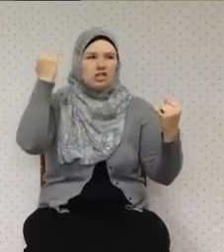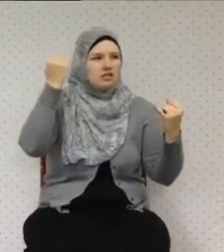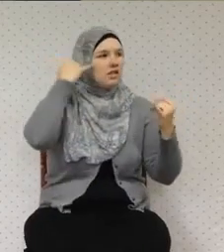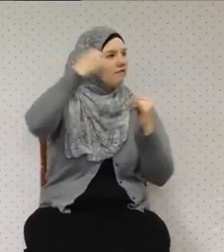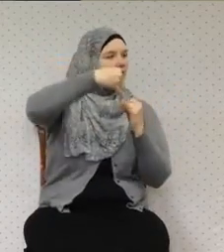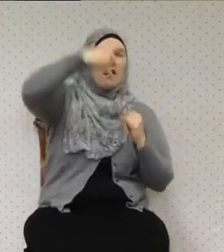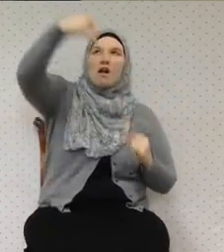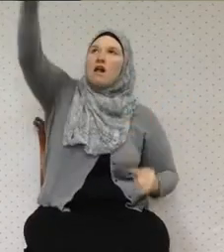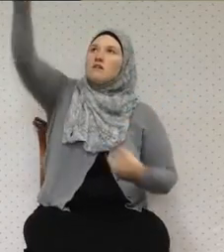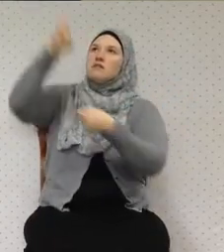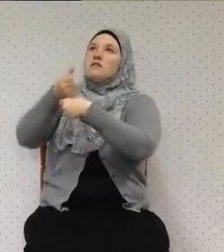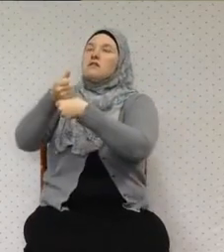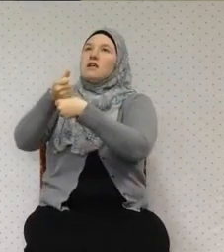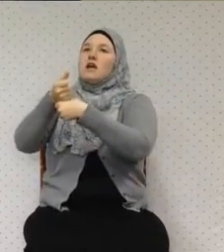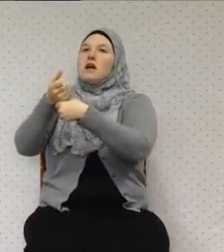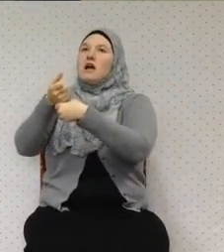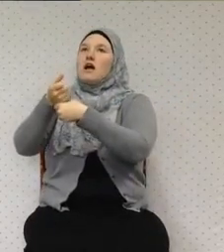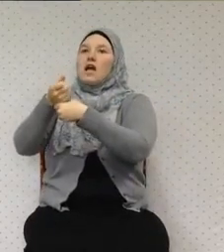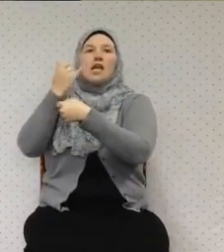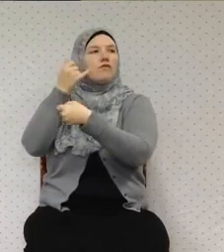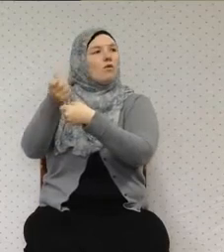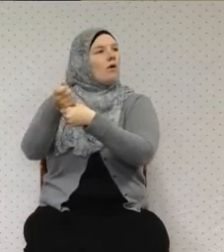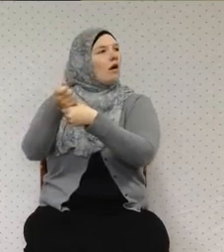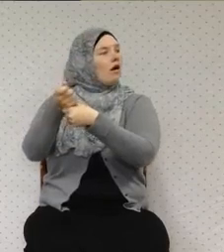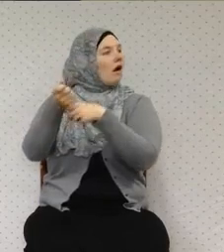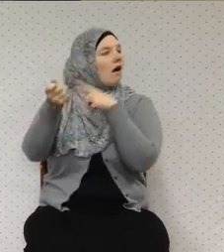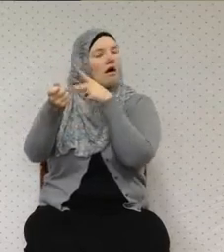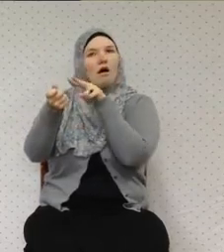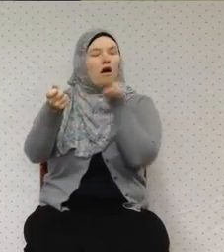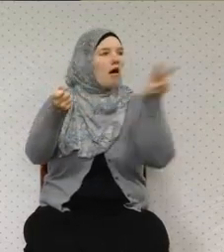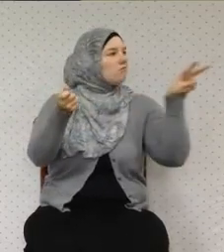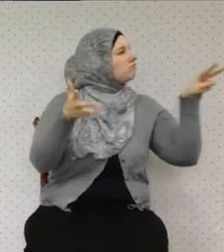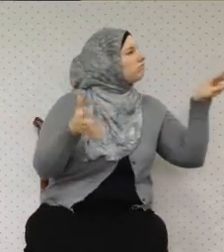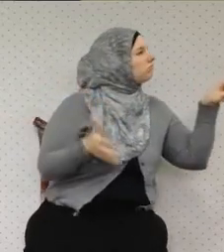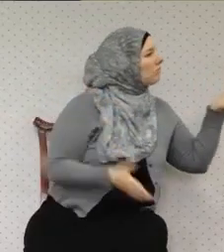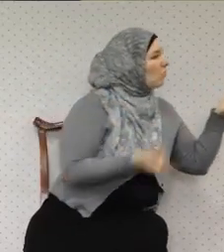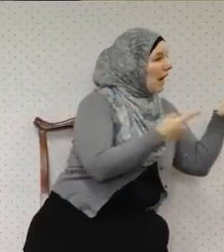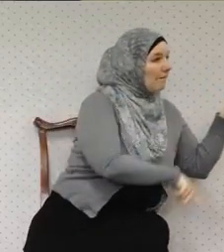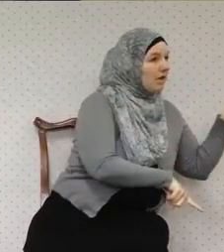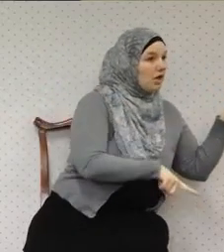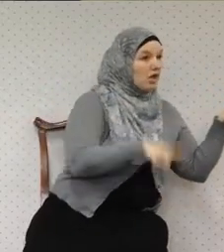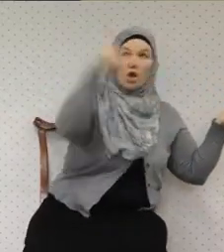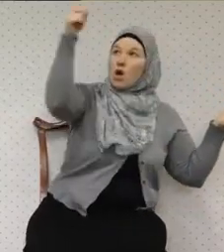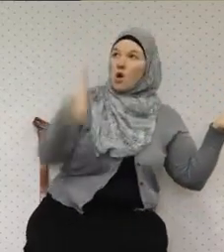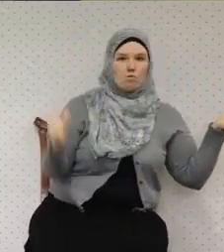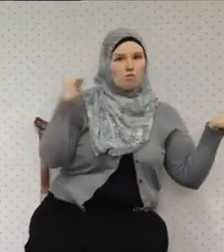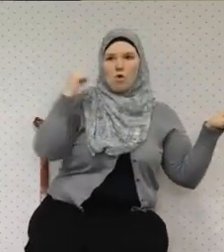in a rope and you leave, you let loose the rope, what happens to you? The rope is not going to